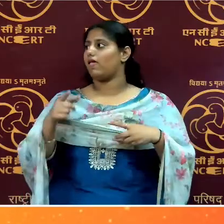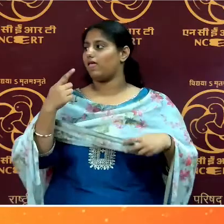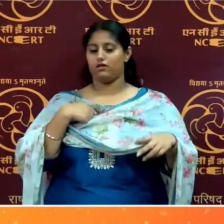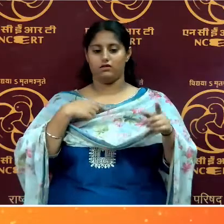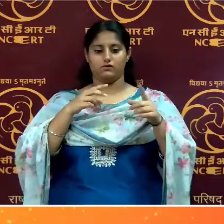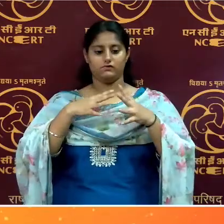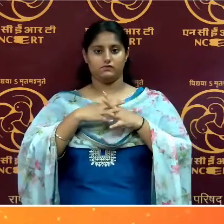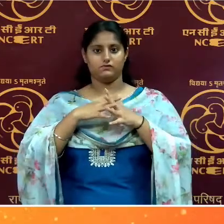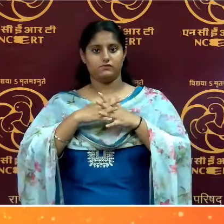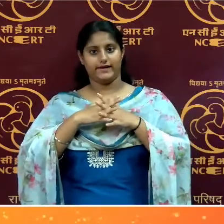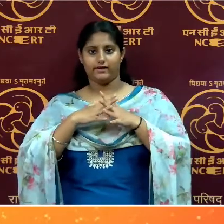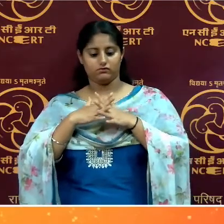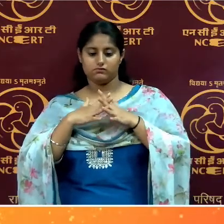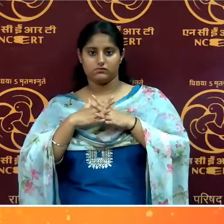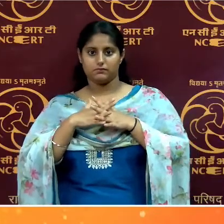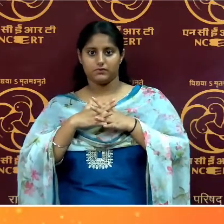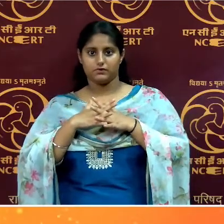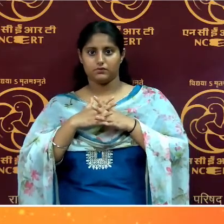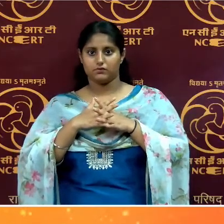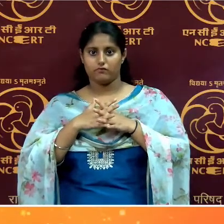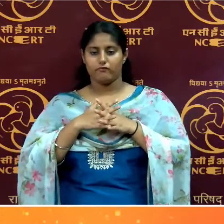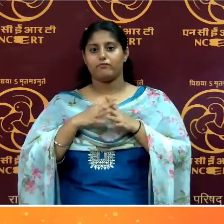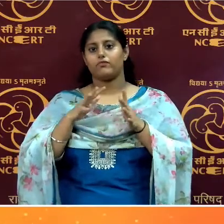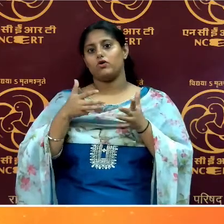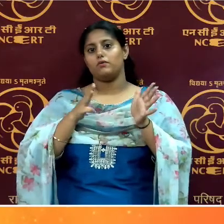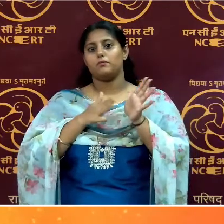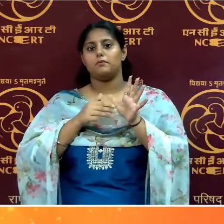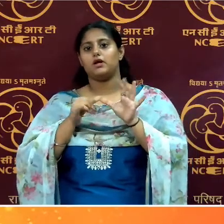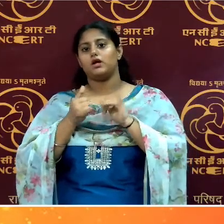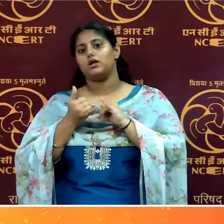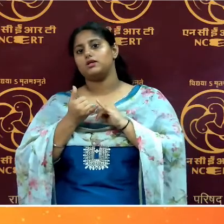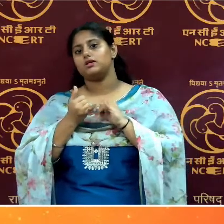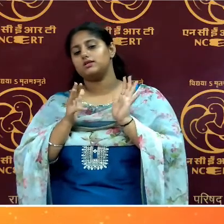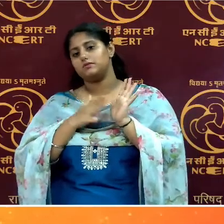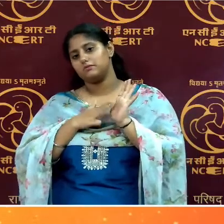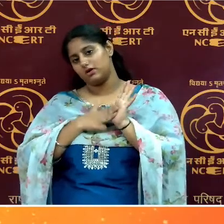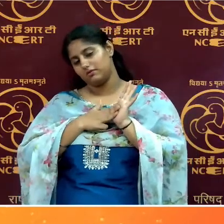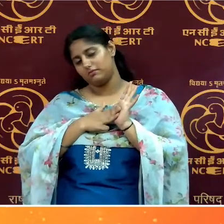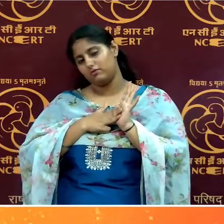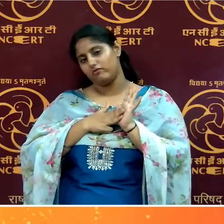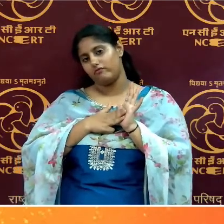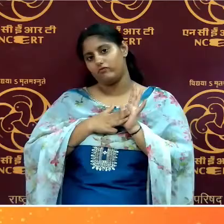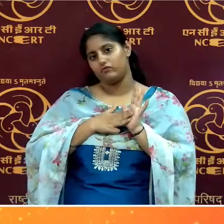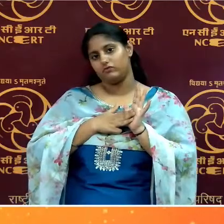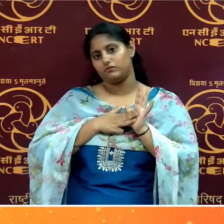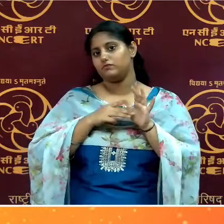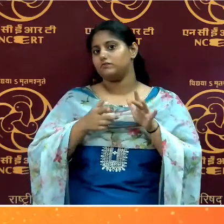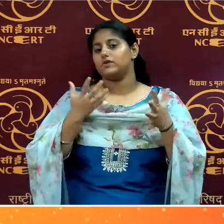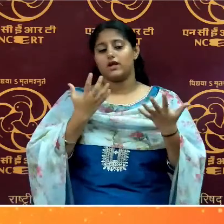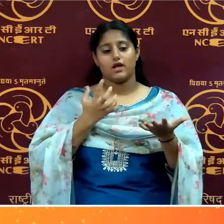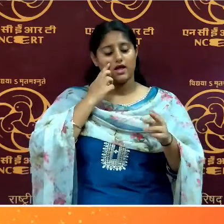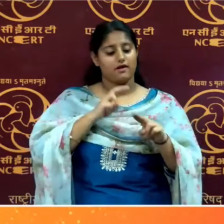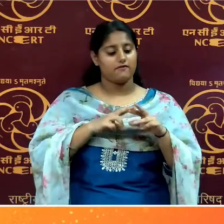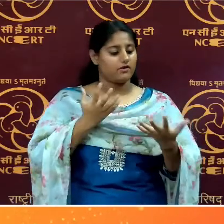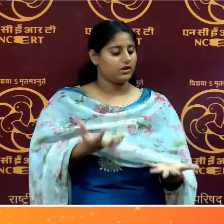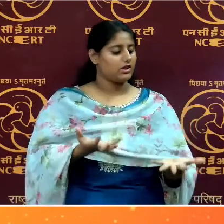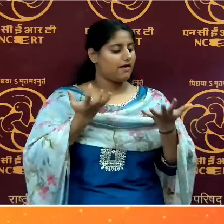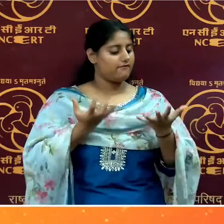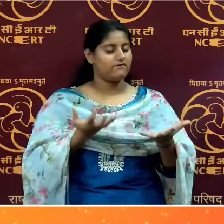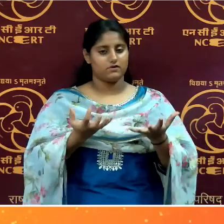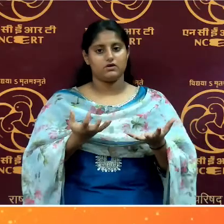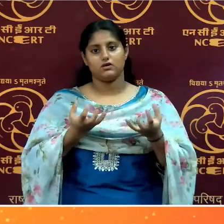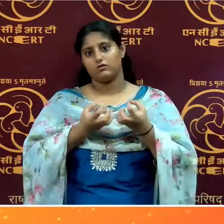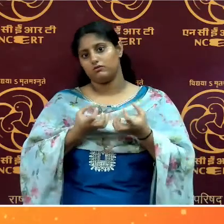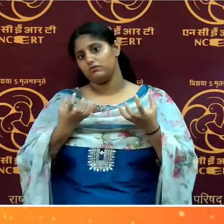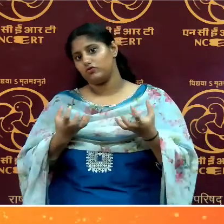what? W, and it depends on the mass. Heavier the object, there will be more